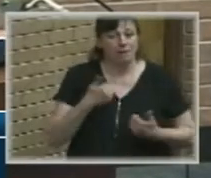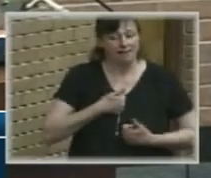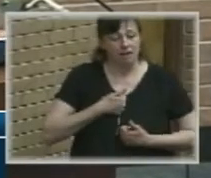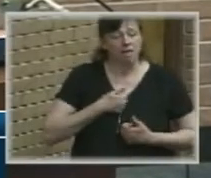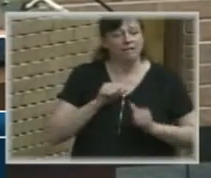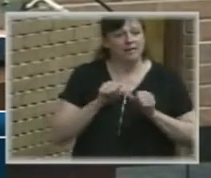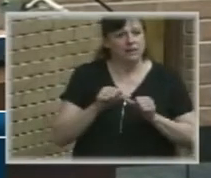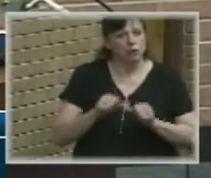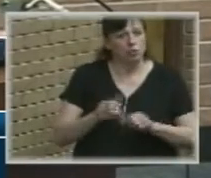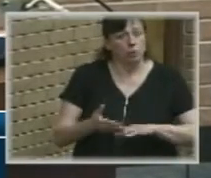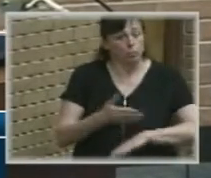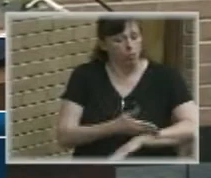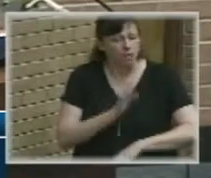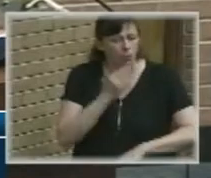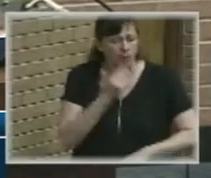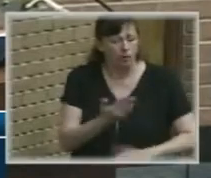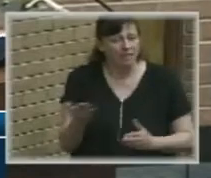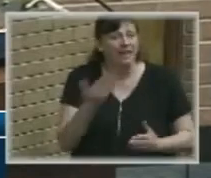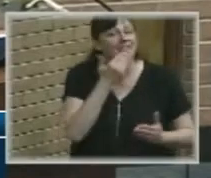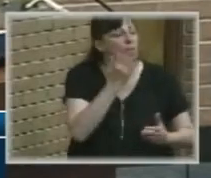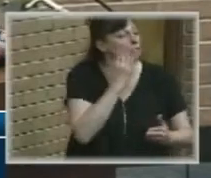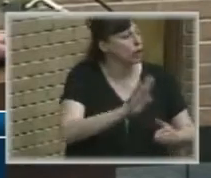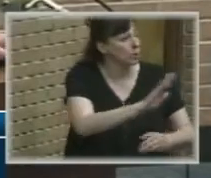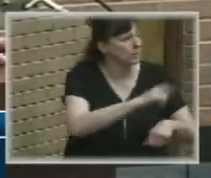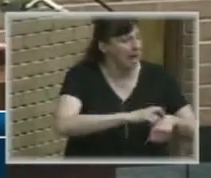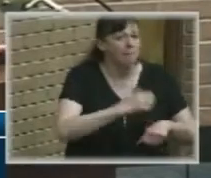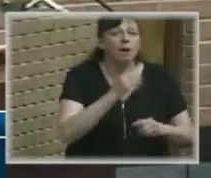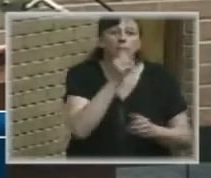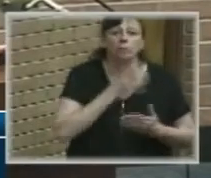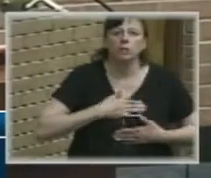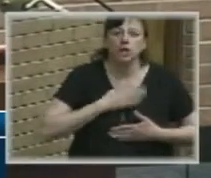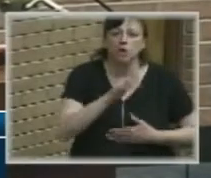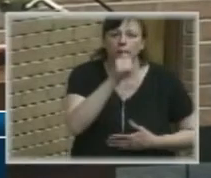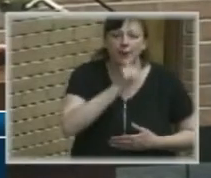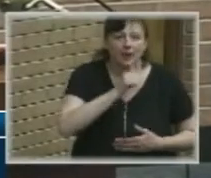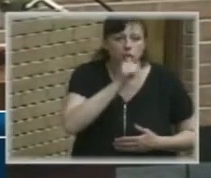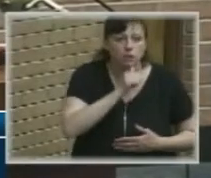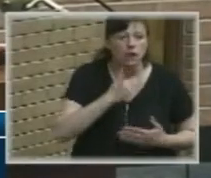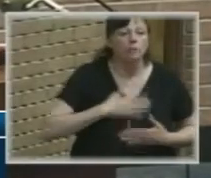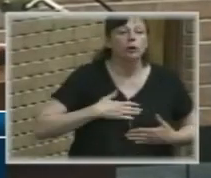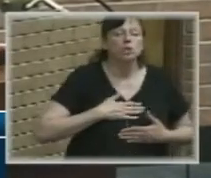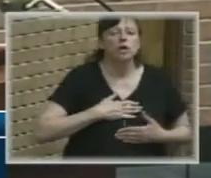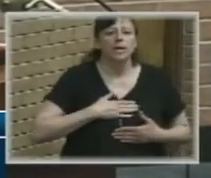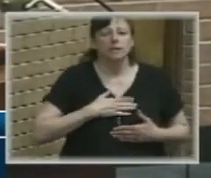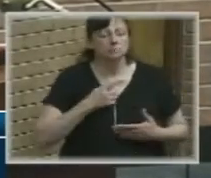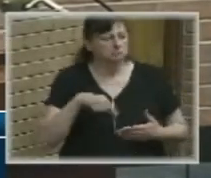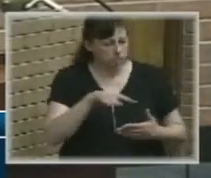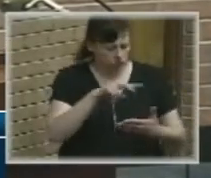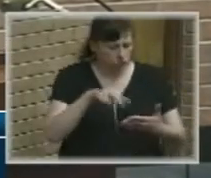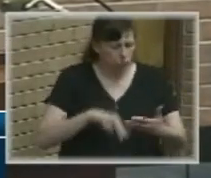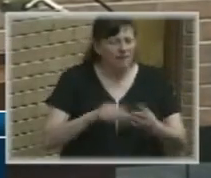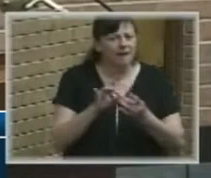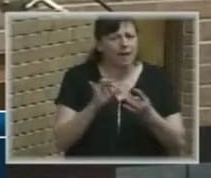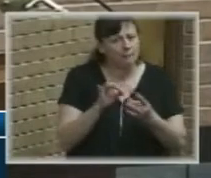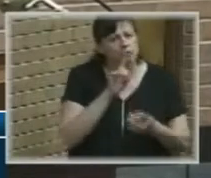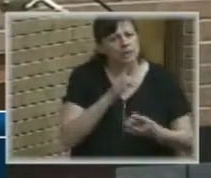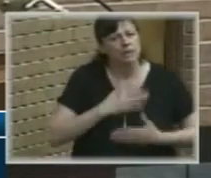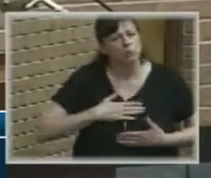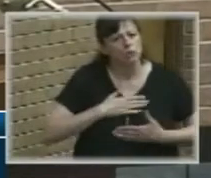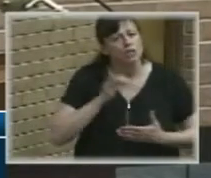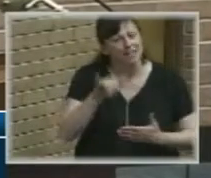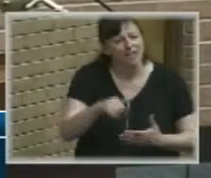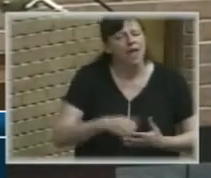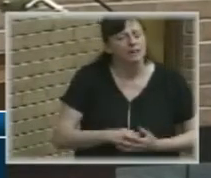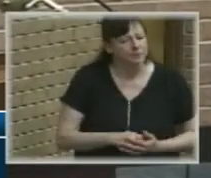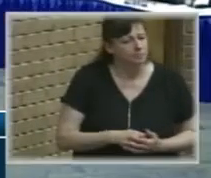that would be a good thing. So thank you for your time. Appreciate your patience. Thank you, I really appreciate if you take the time to read some of the comments, just so you know where I'm coming from.